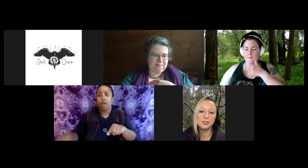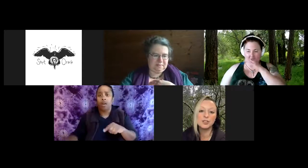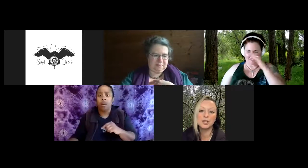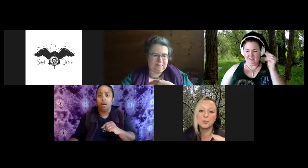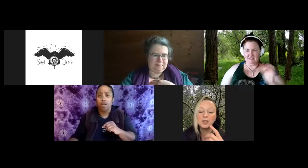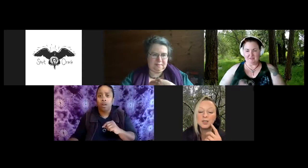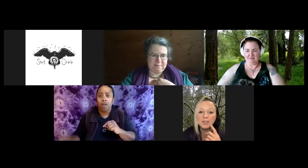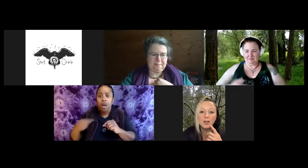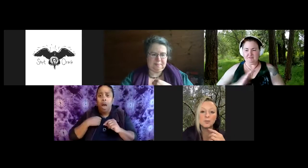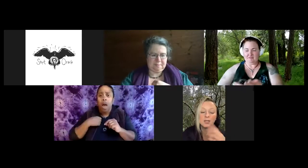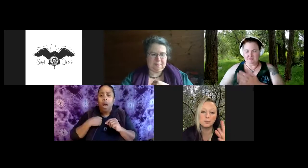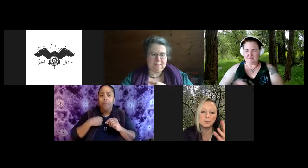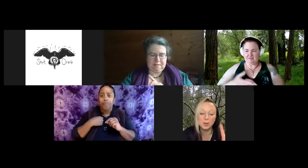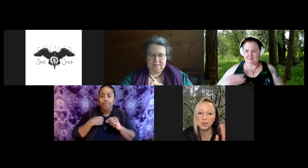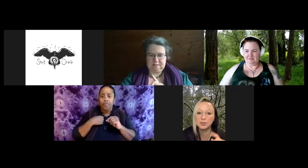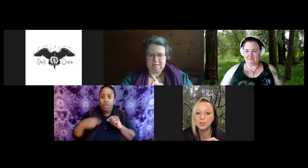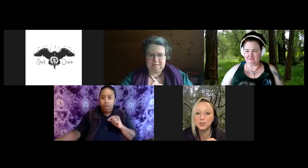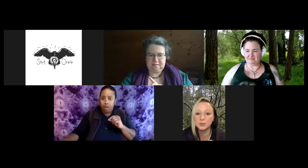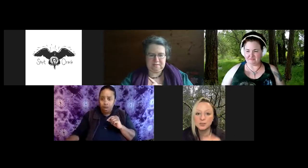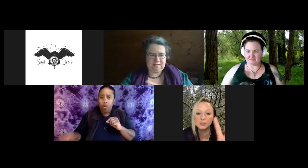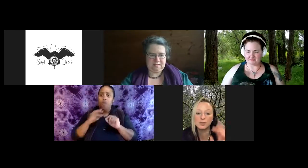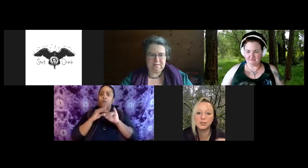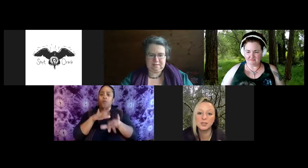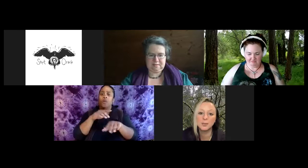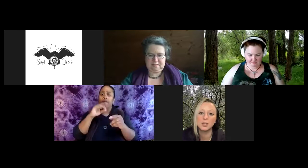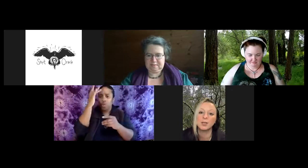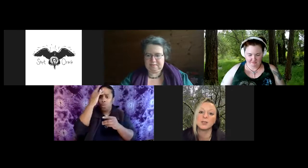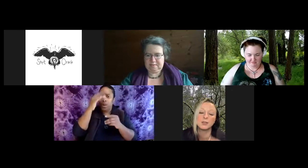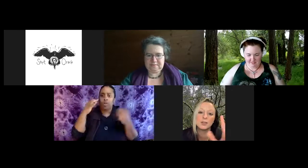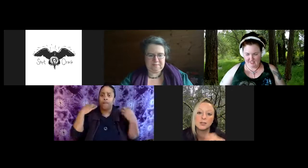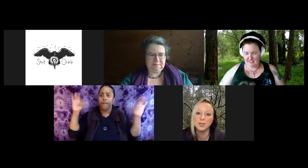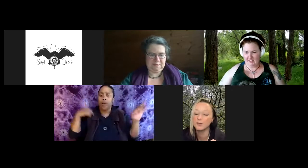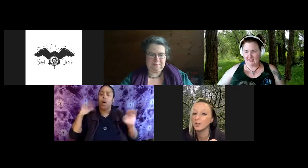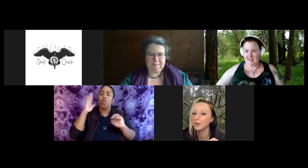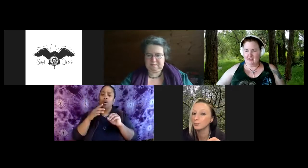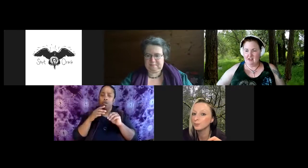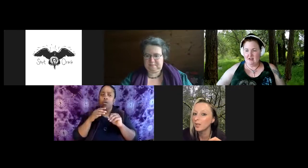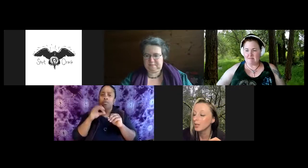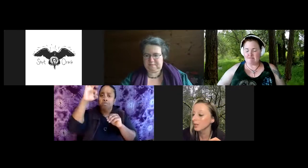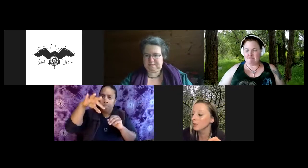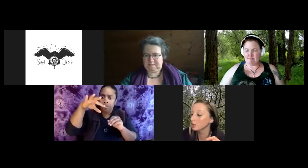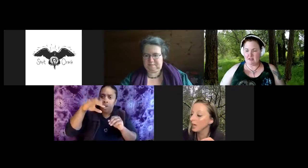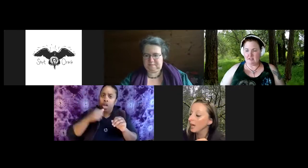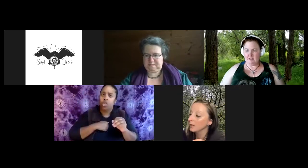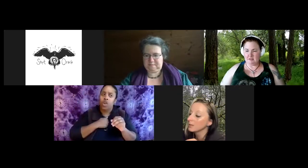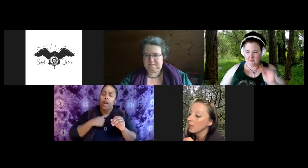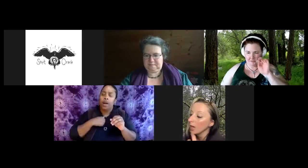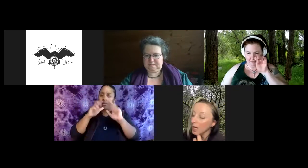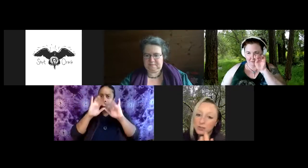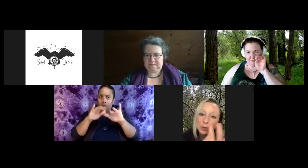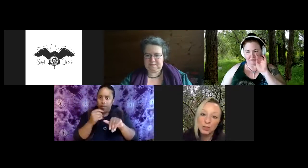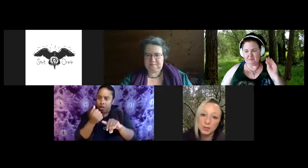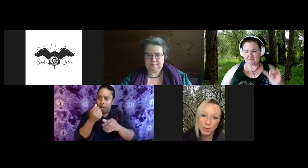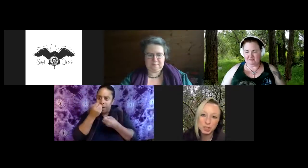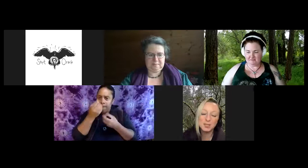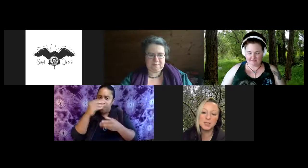I can jump in here. I apologize. I was just typing a little info in the chat.